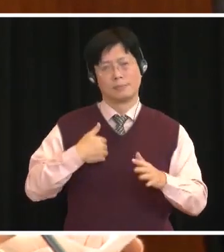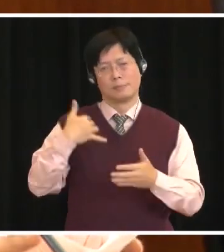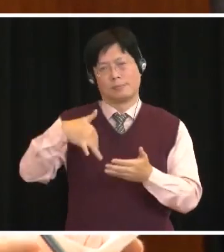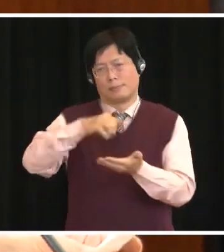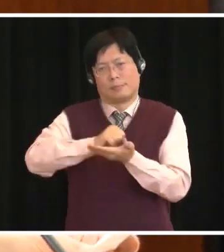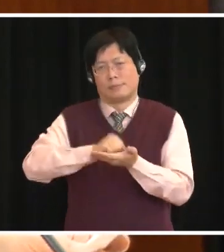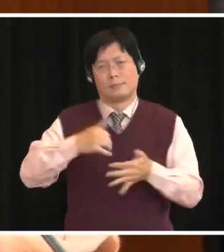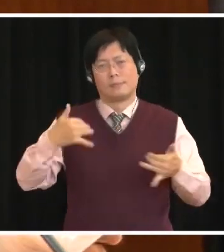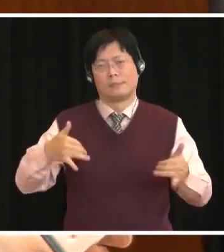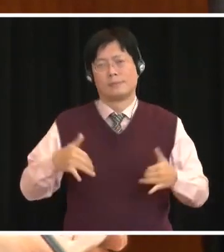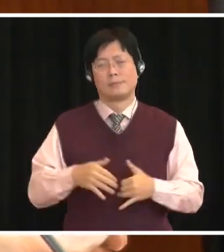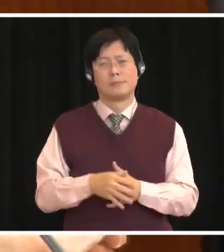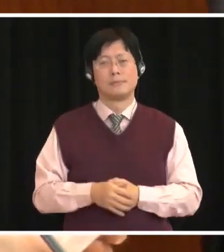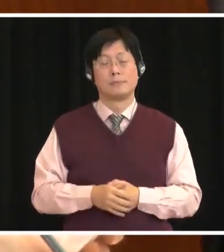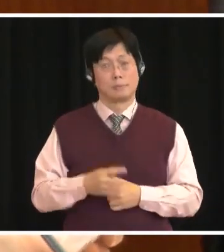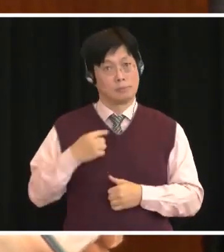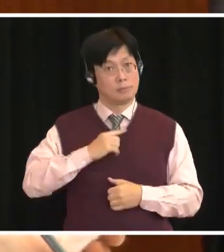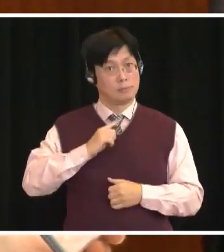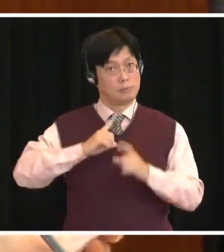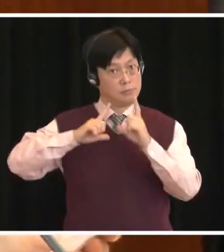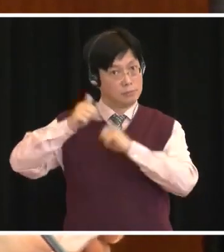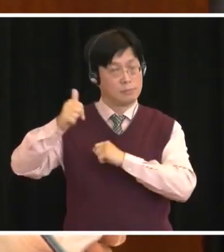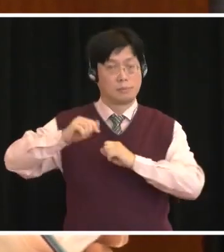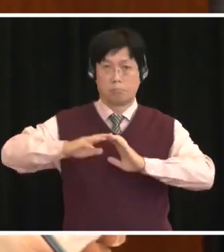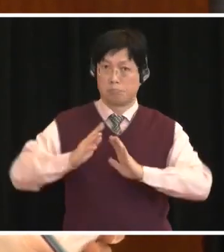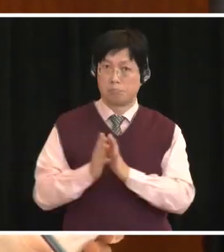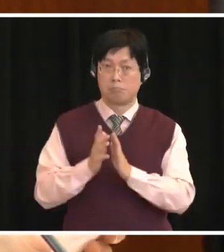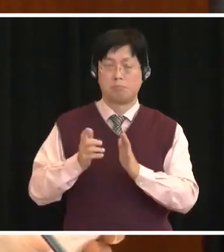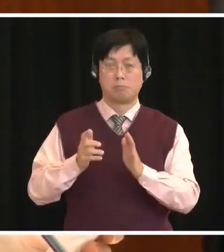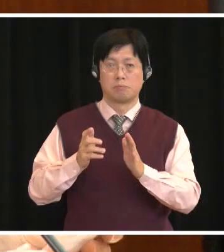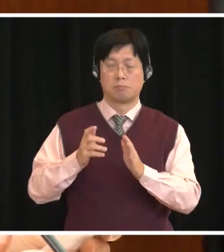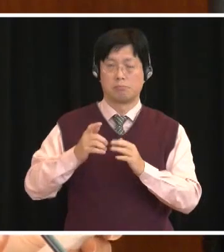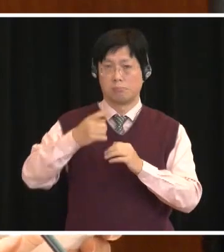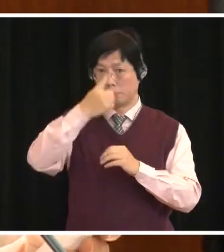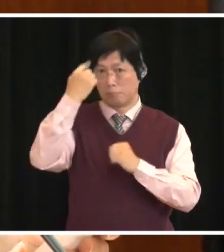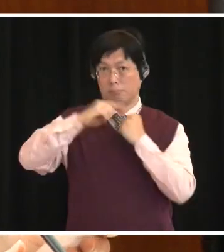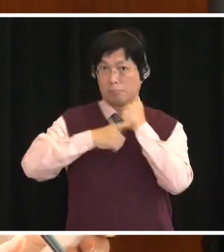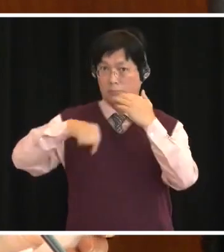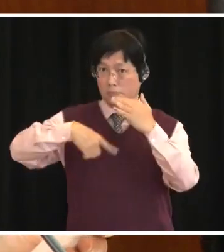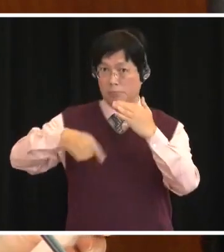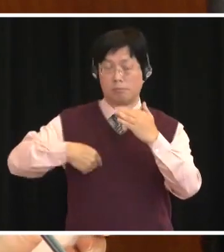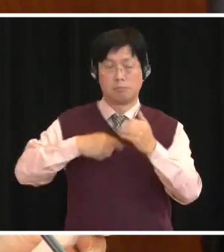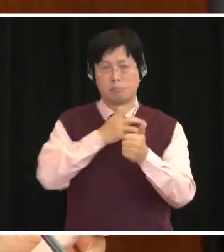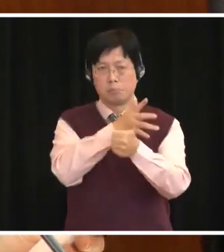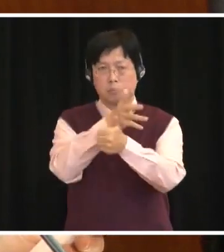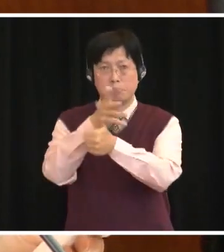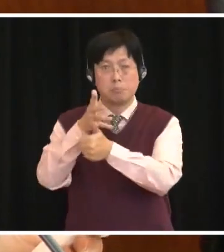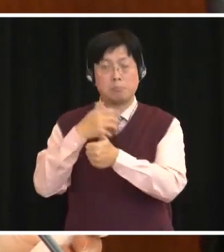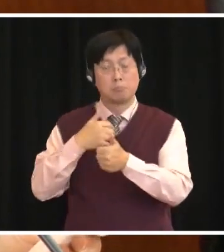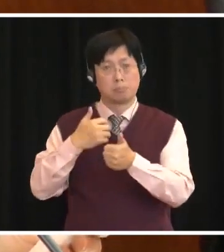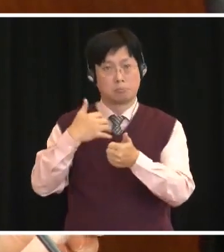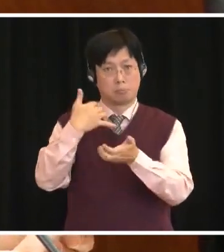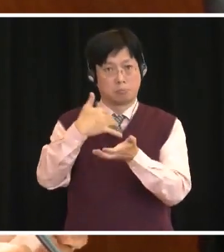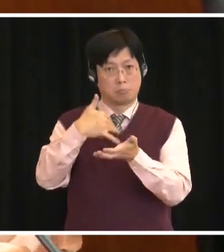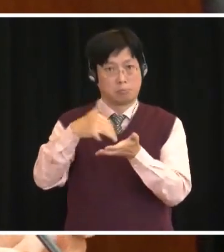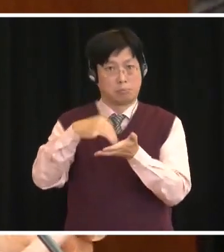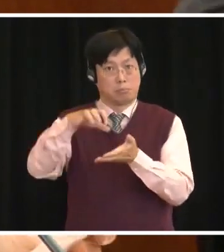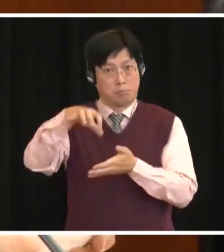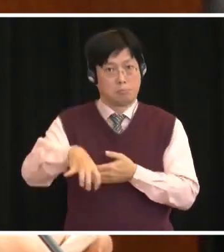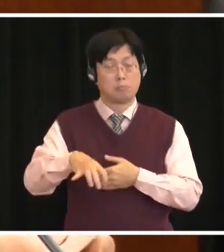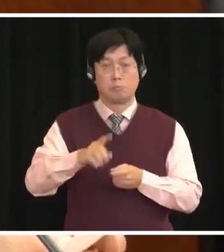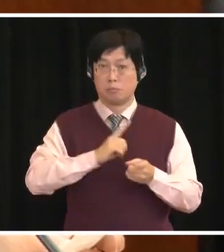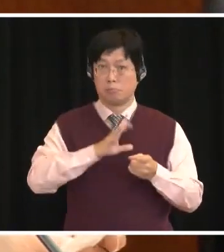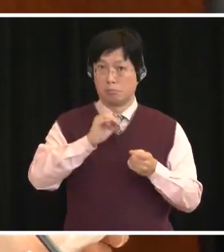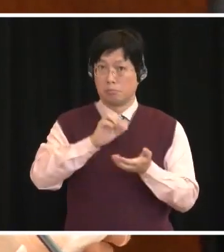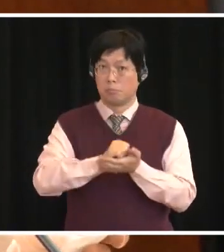detention that were later found to be innocent and acquitted. So we don't have the data at hand.